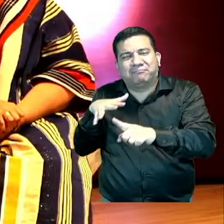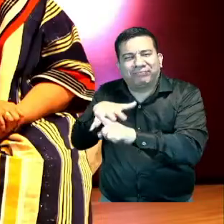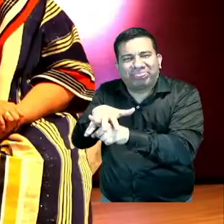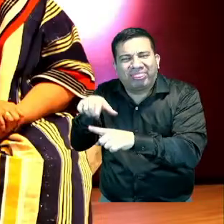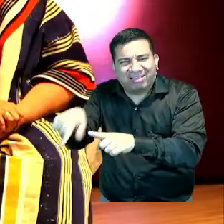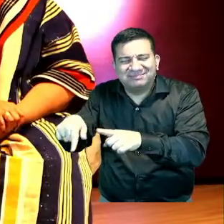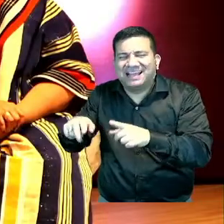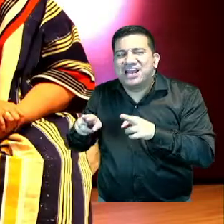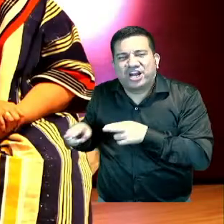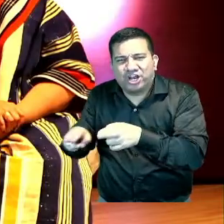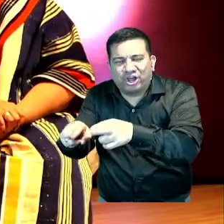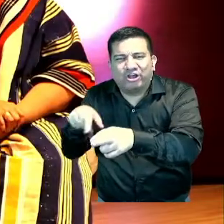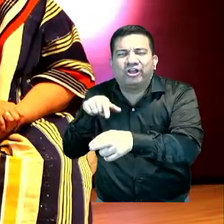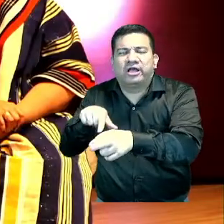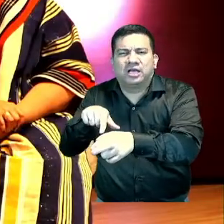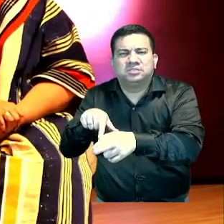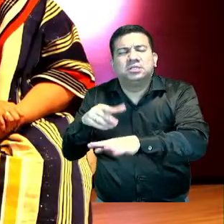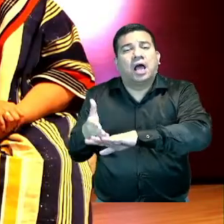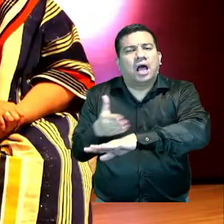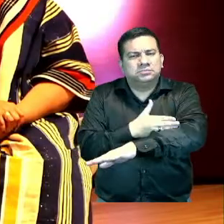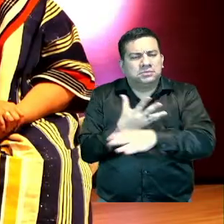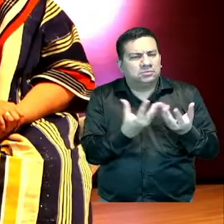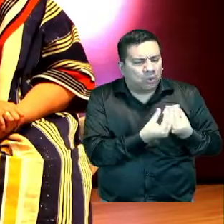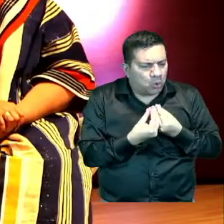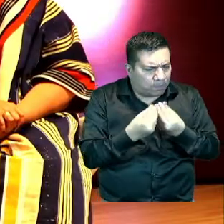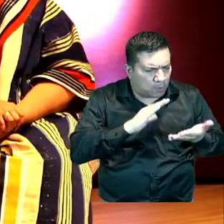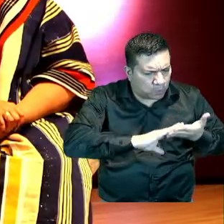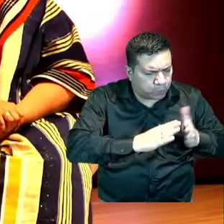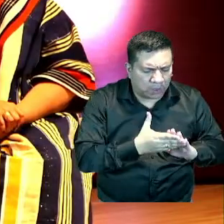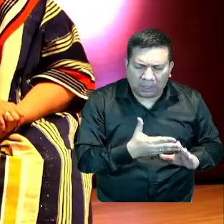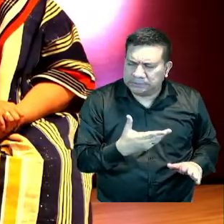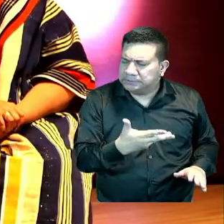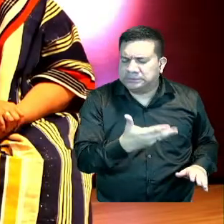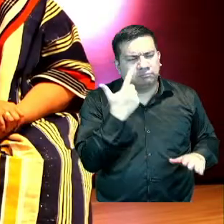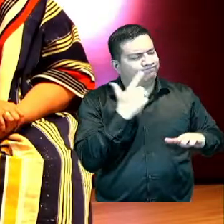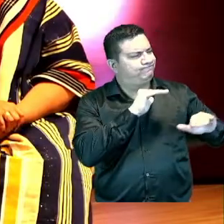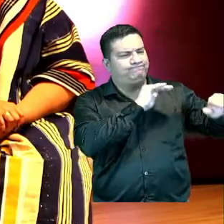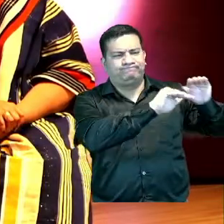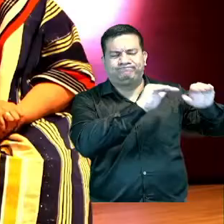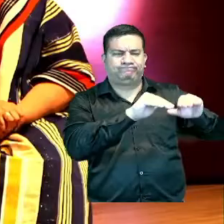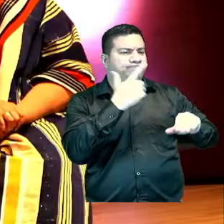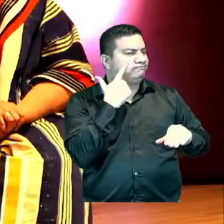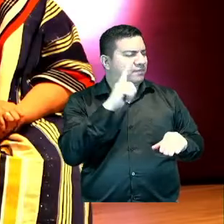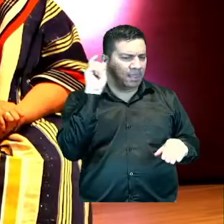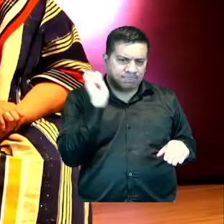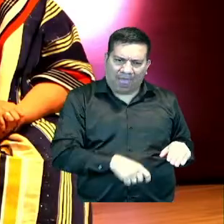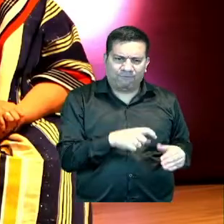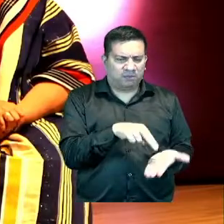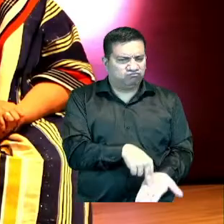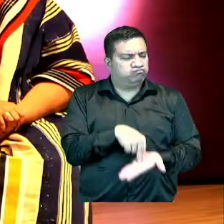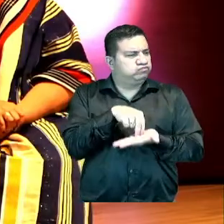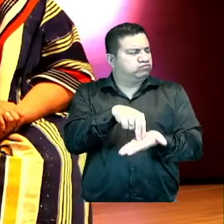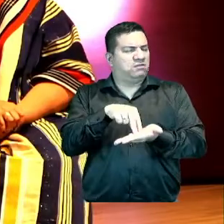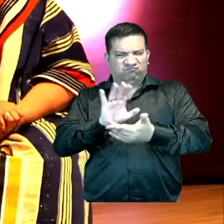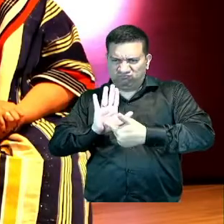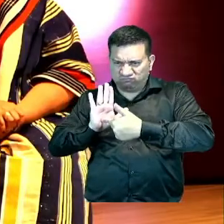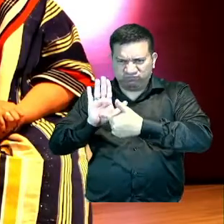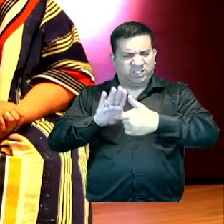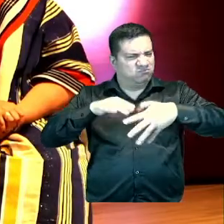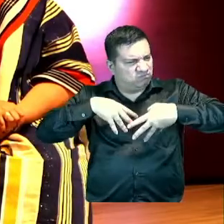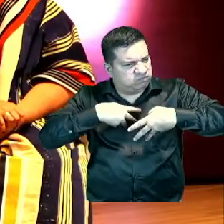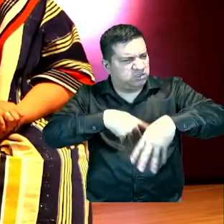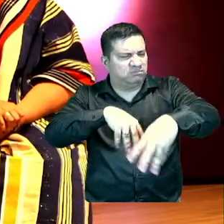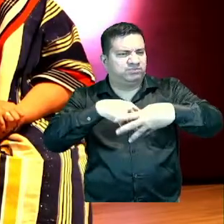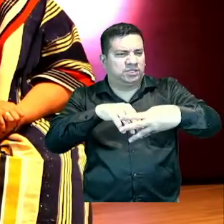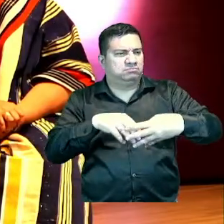processing of the minerals, poisoning our bodies with this water. And I told my colleagues and friends and peers in this community, we